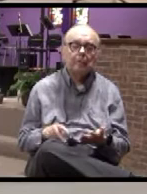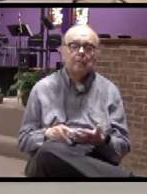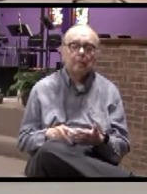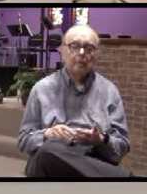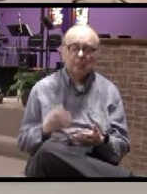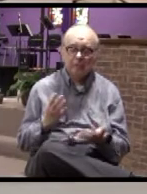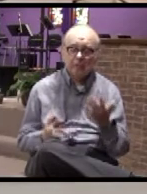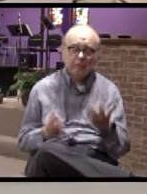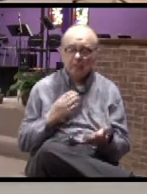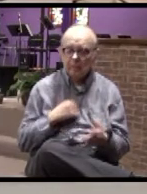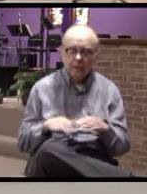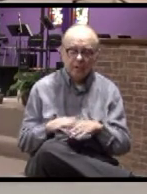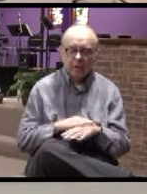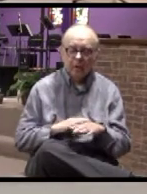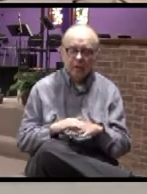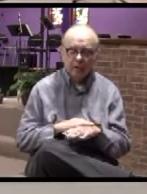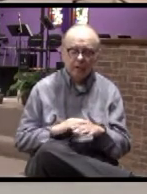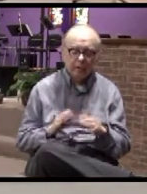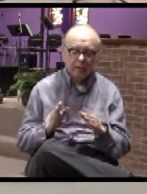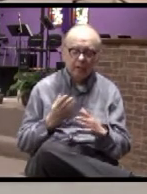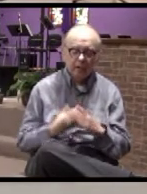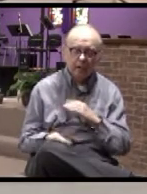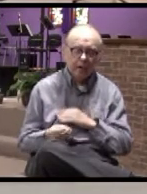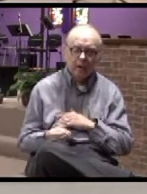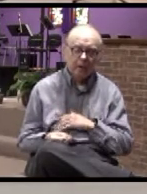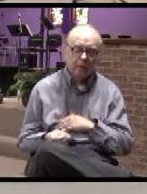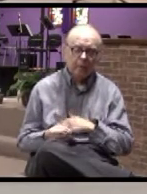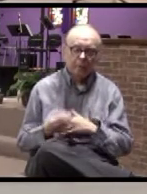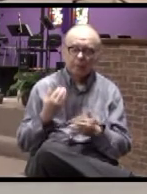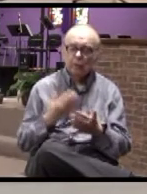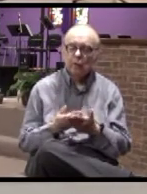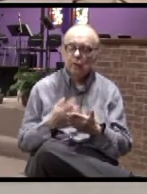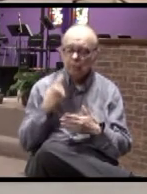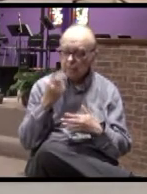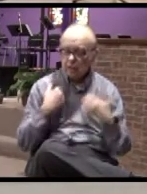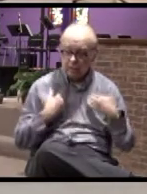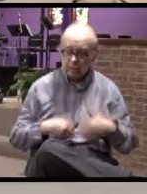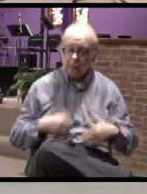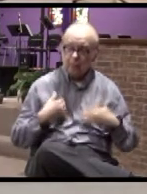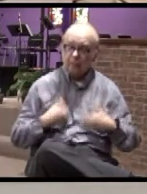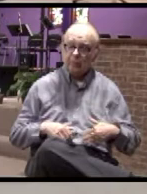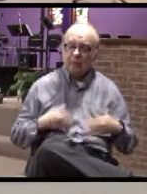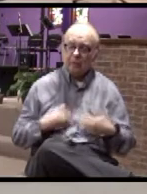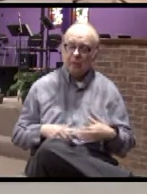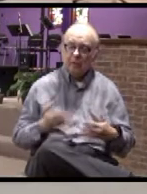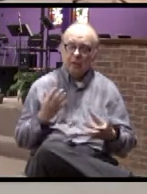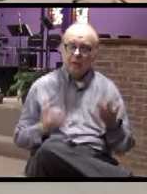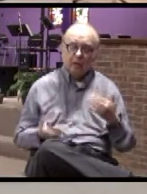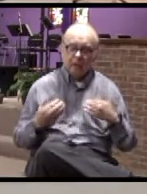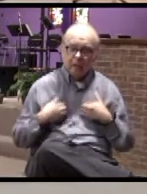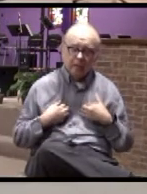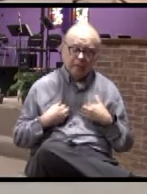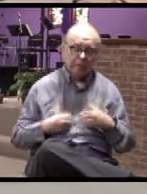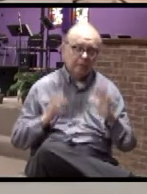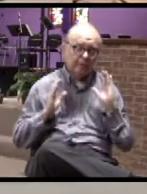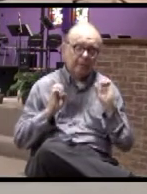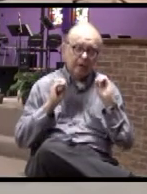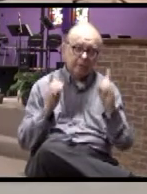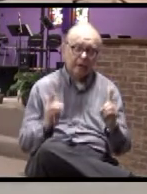You may have been covered up on the outside with some good-looking clothes. And you may have had a great